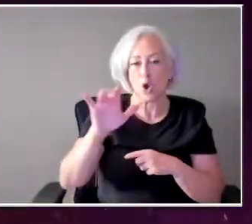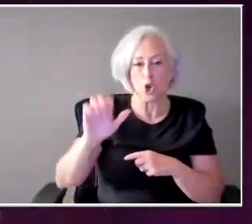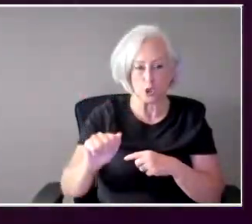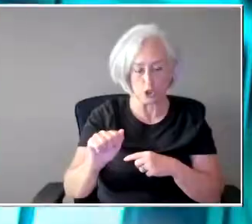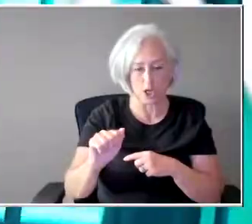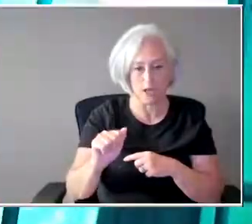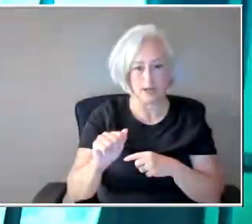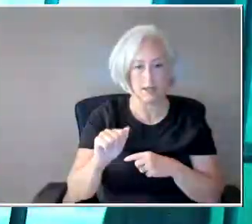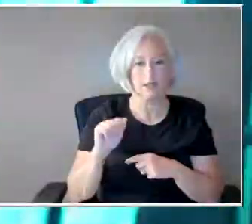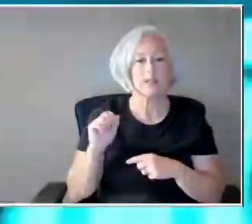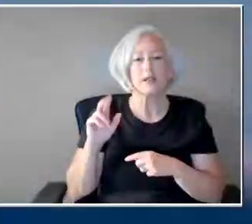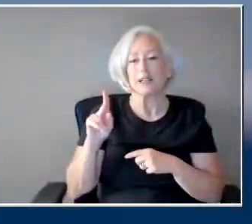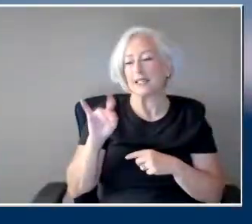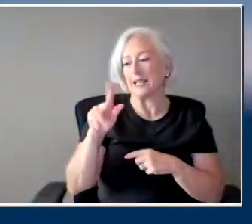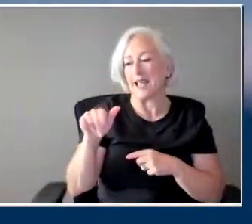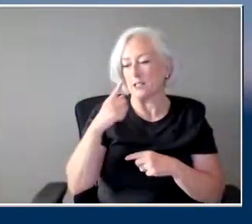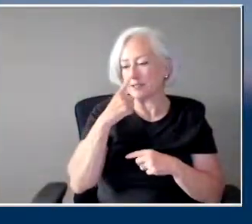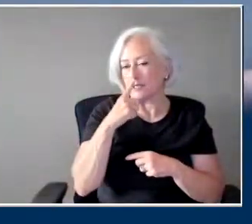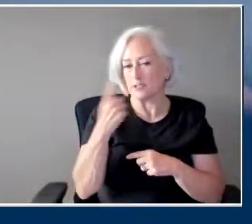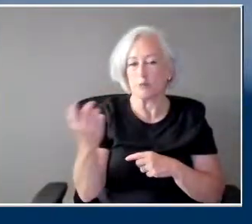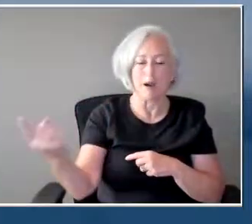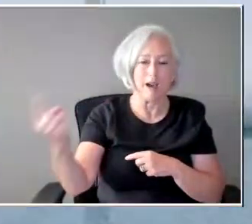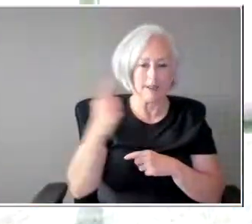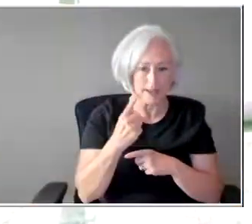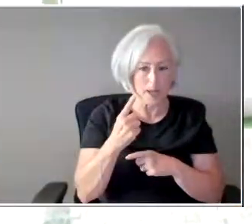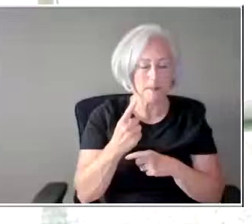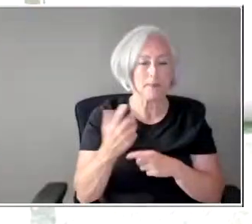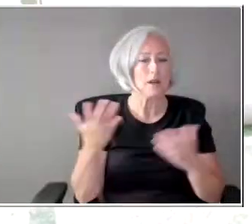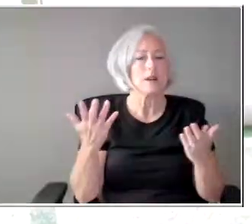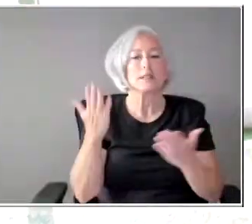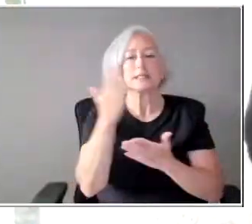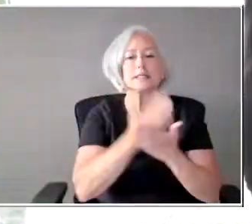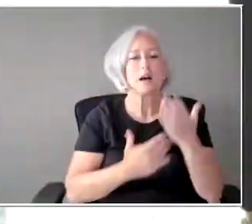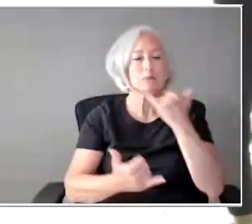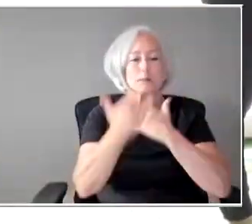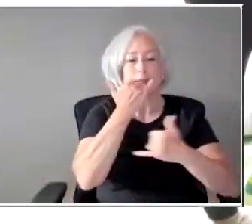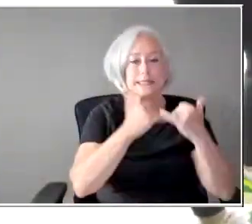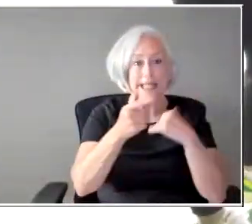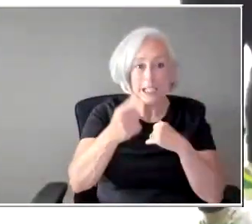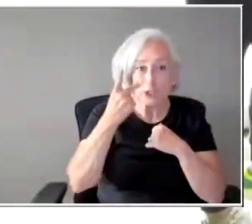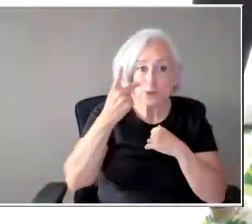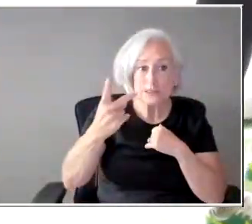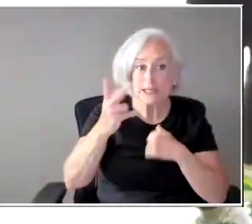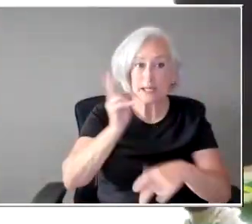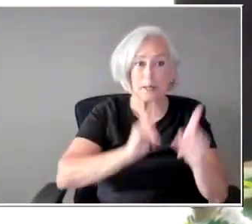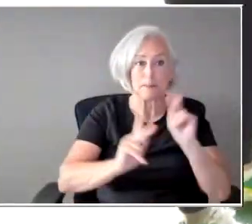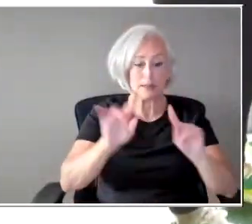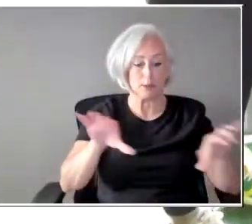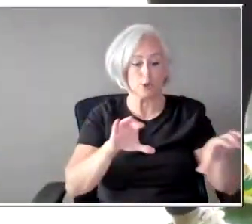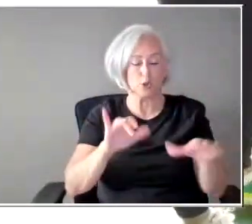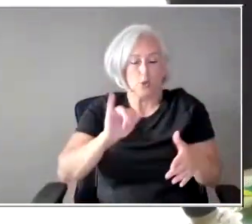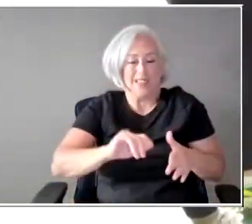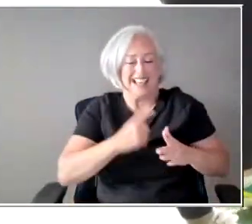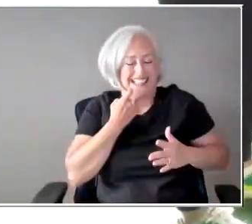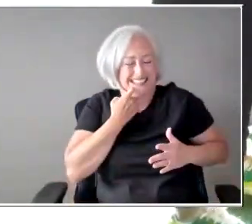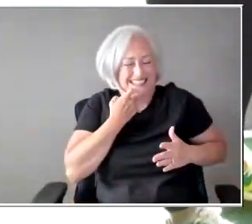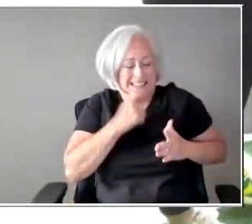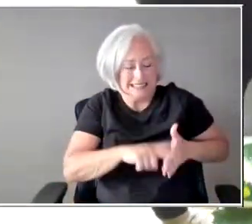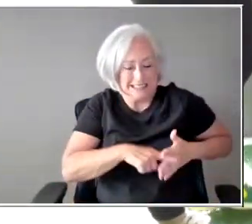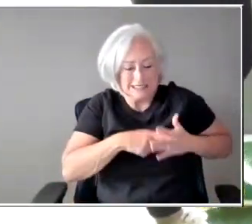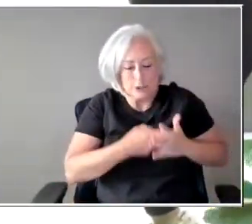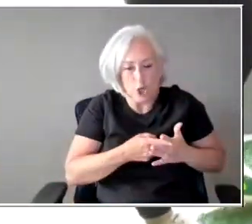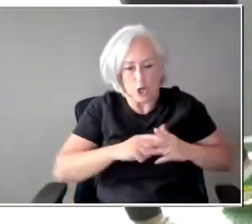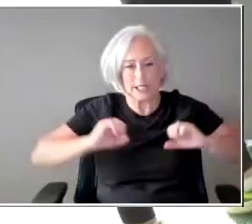back in and join us, just about what are some of the biggest mistakes you see people make that are beginners, they're trying to they want to start